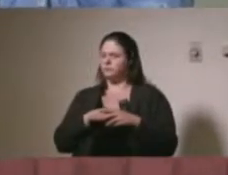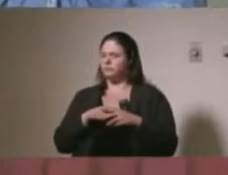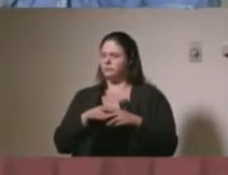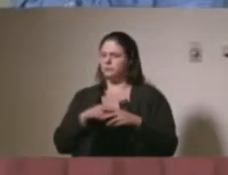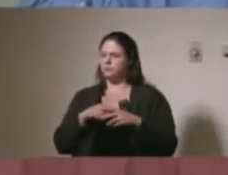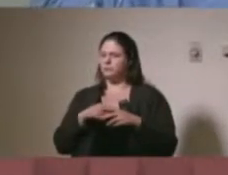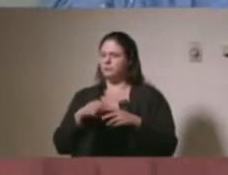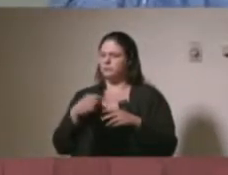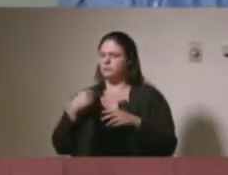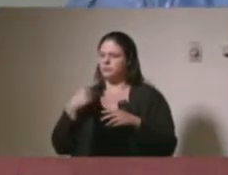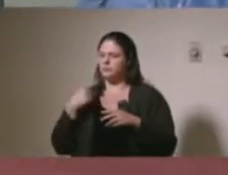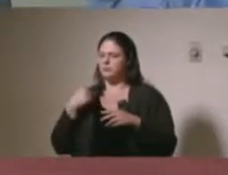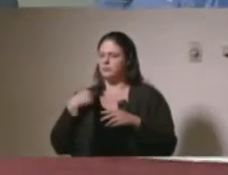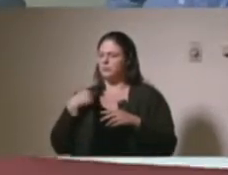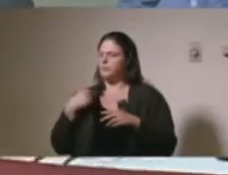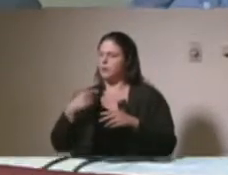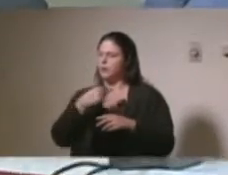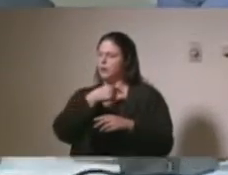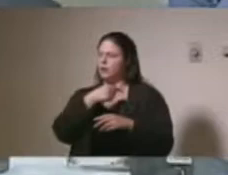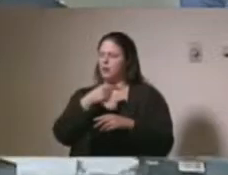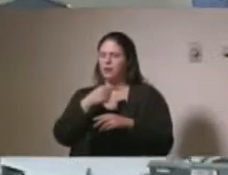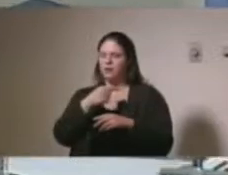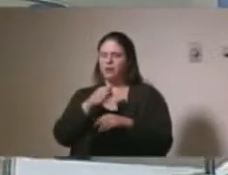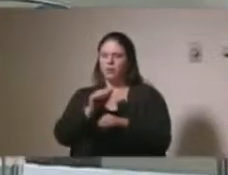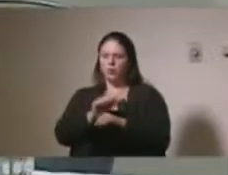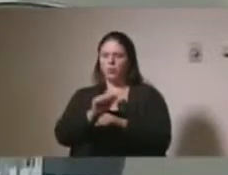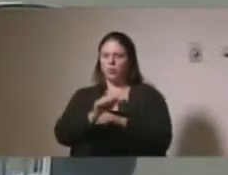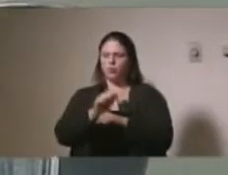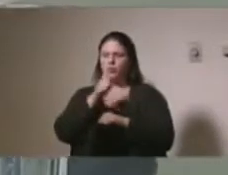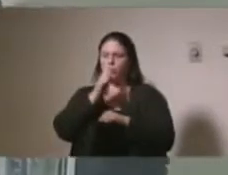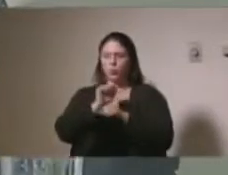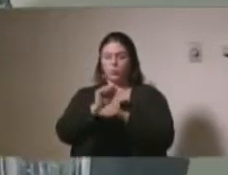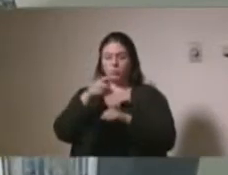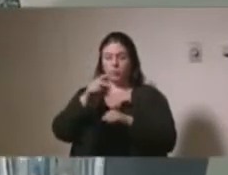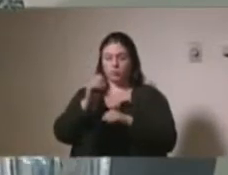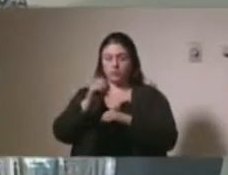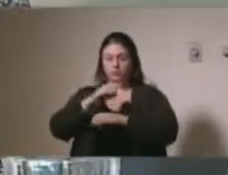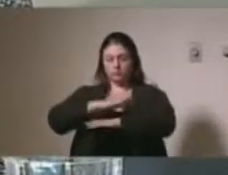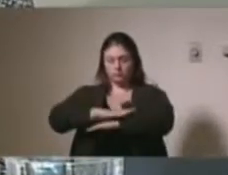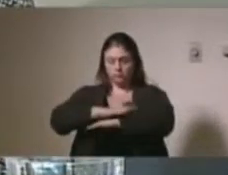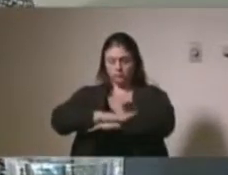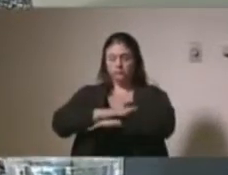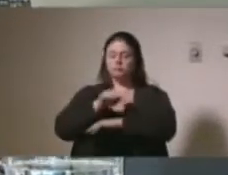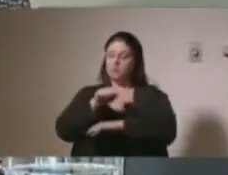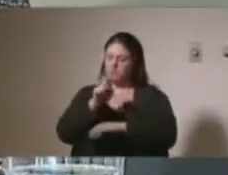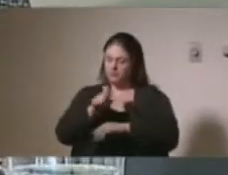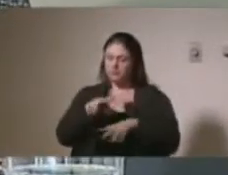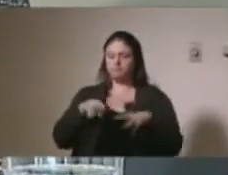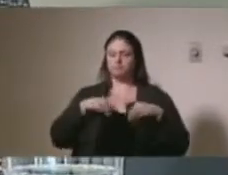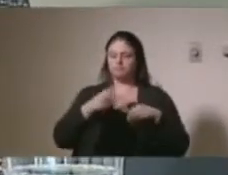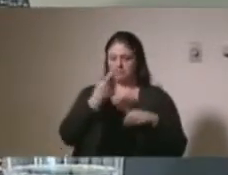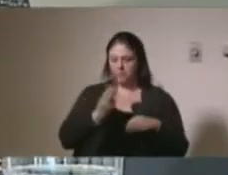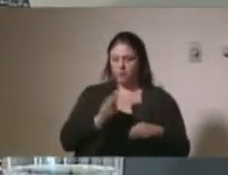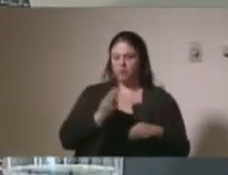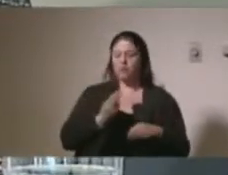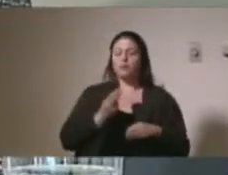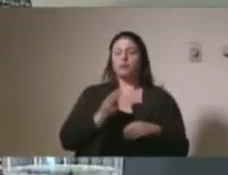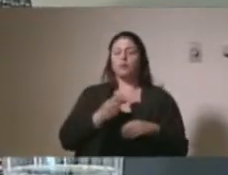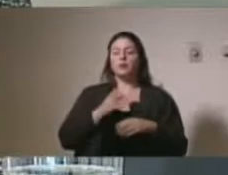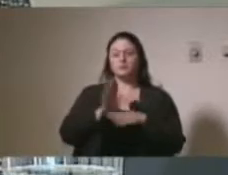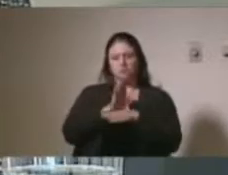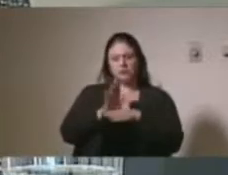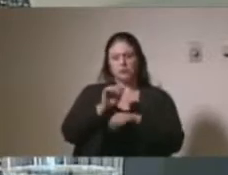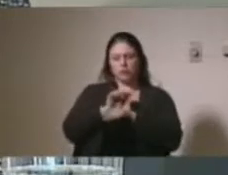our counter postal workers have to do both. The commercial work is done at the counter